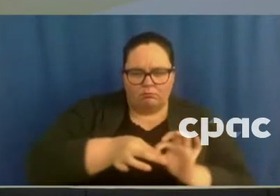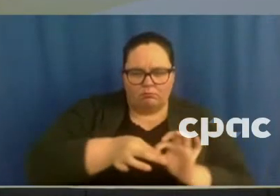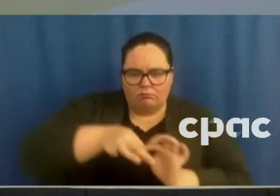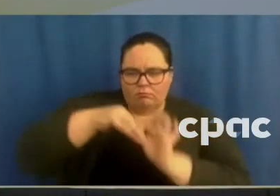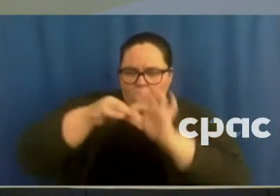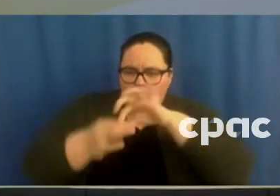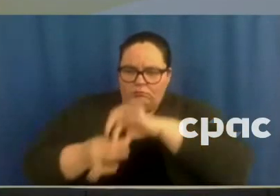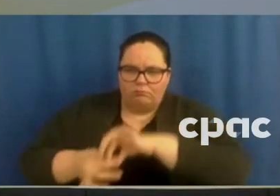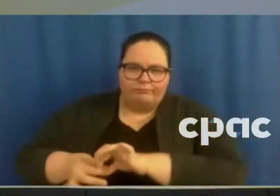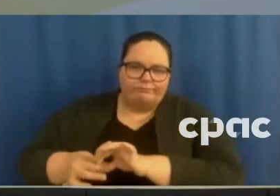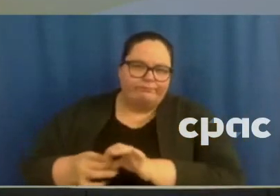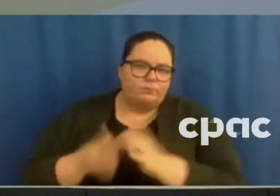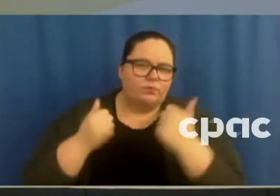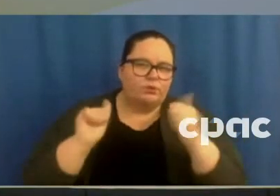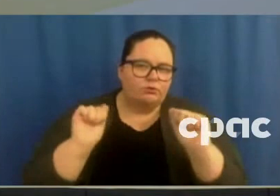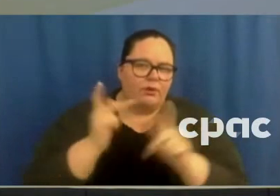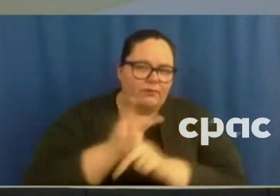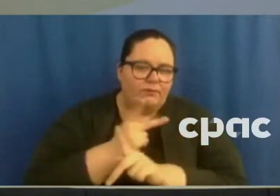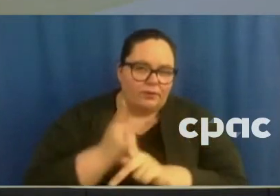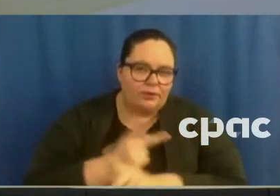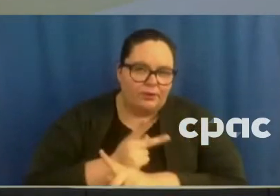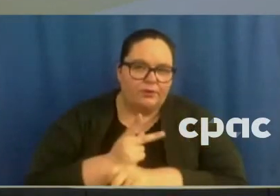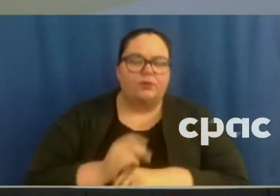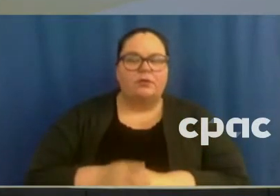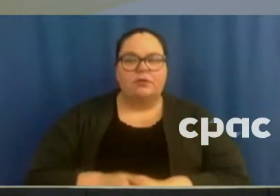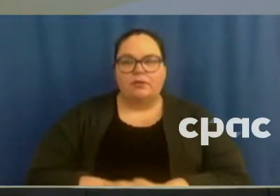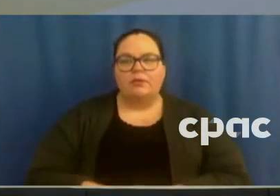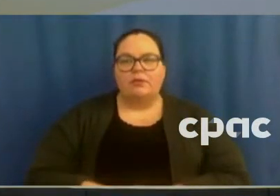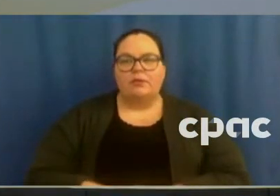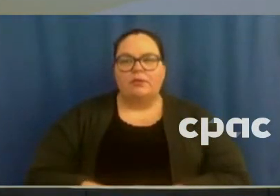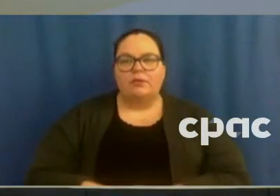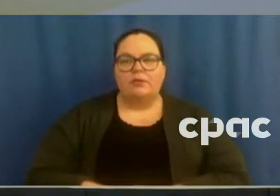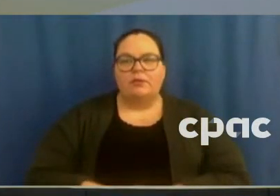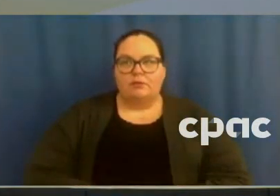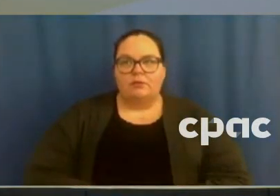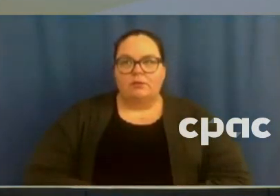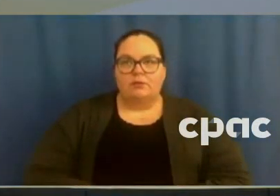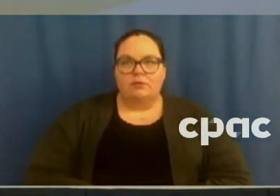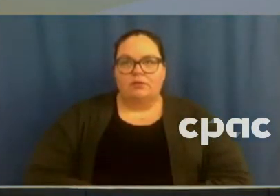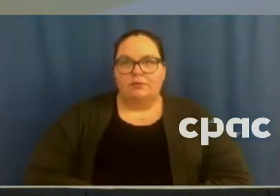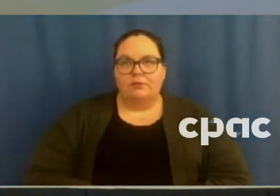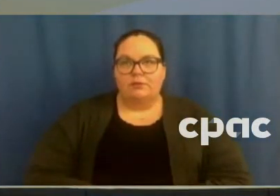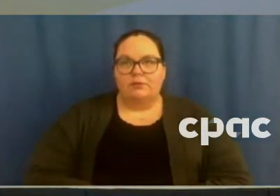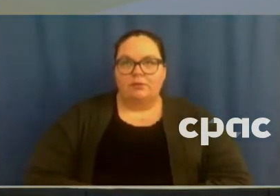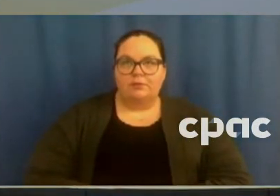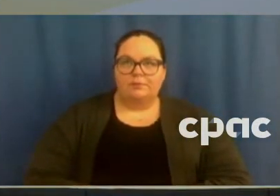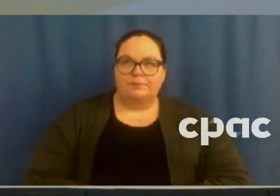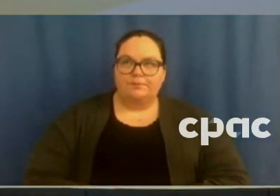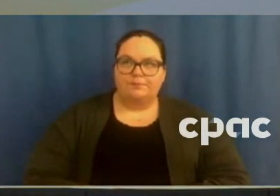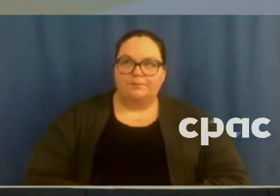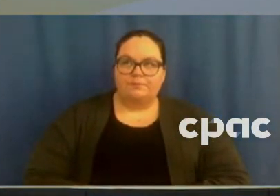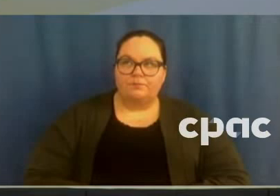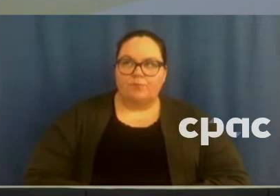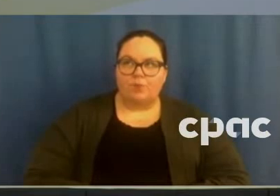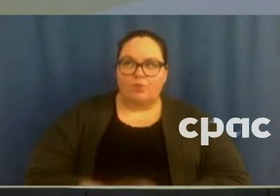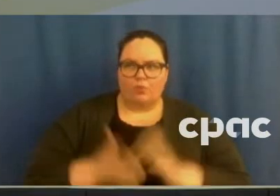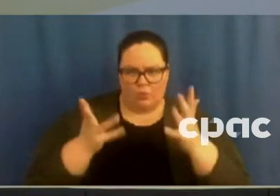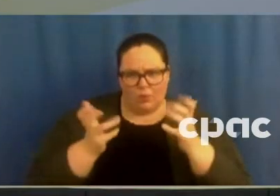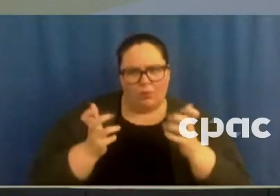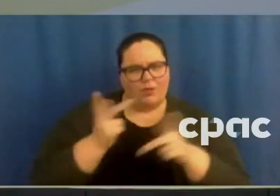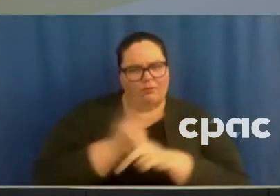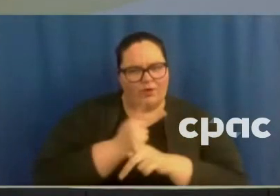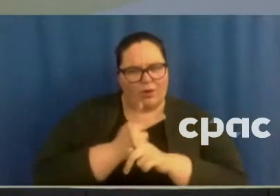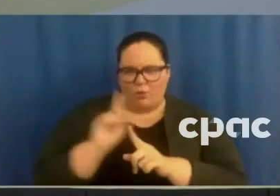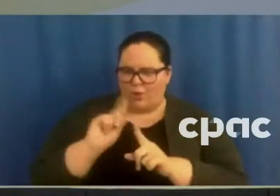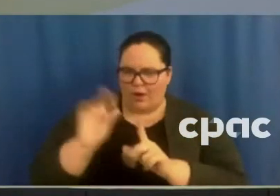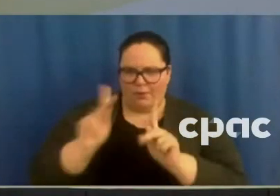together, and so we're certainly wanting to piece those ties together and see